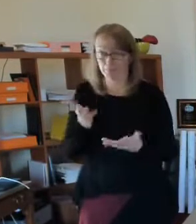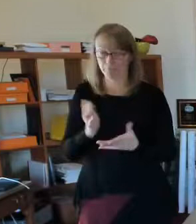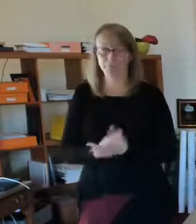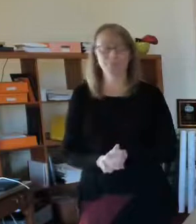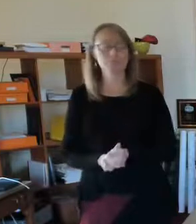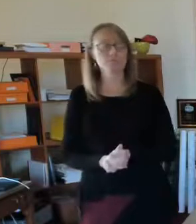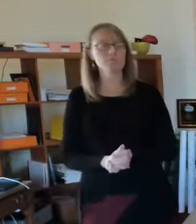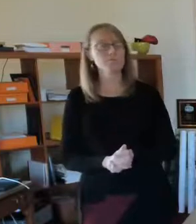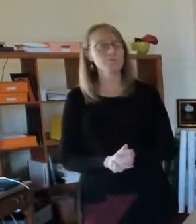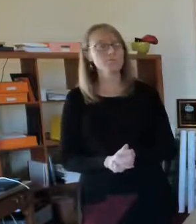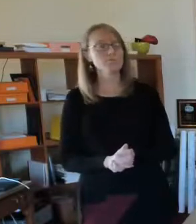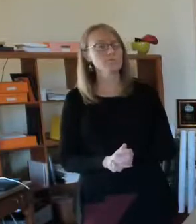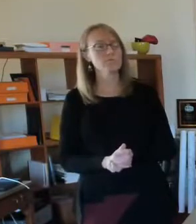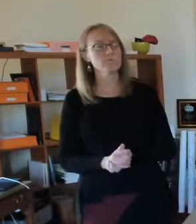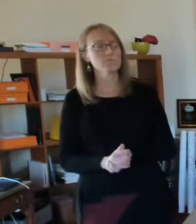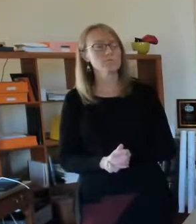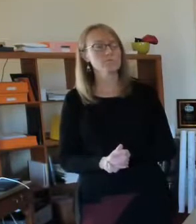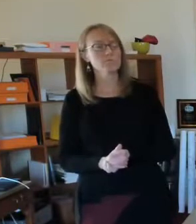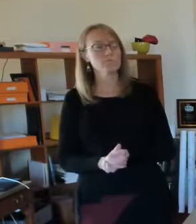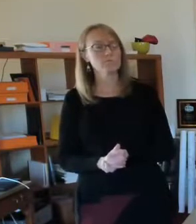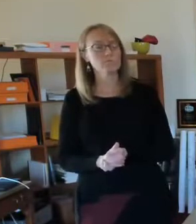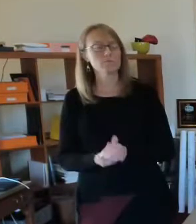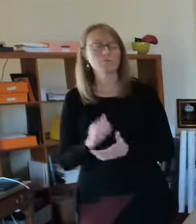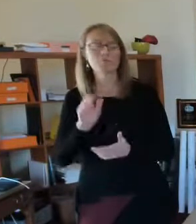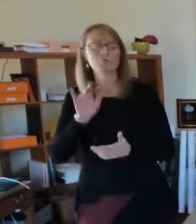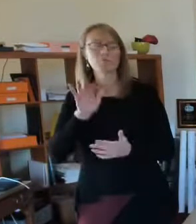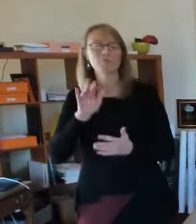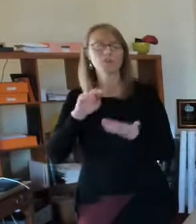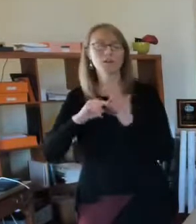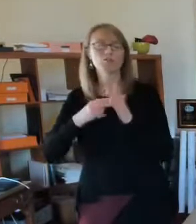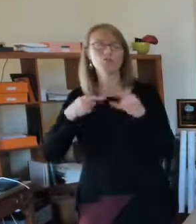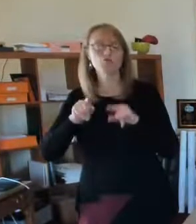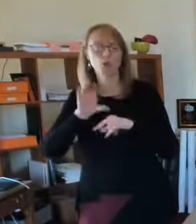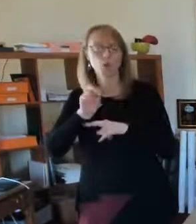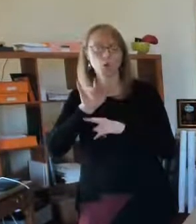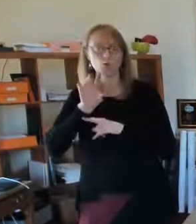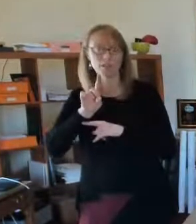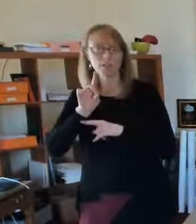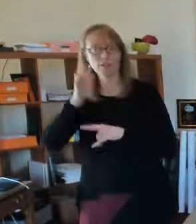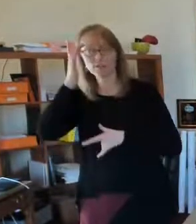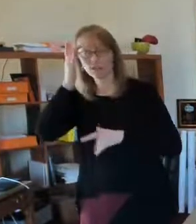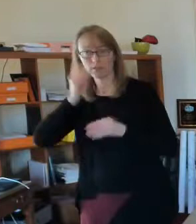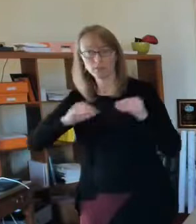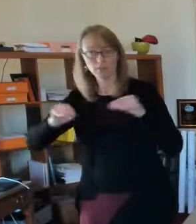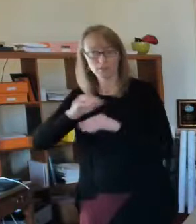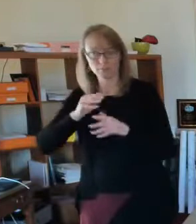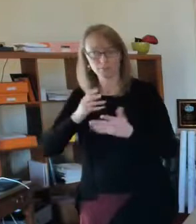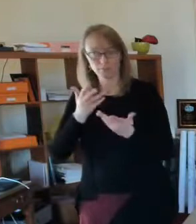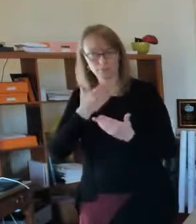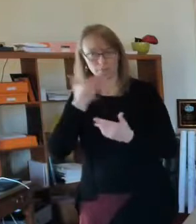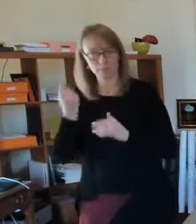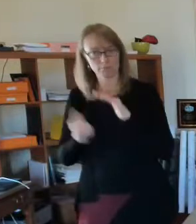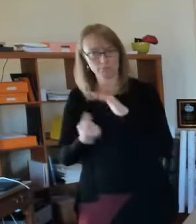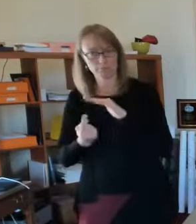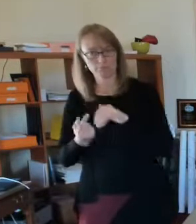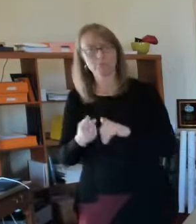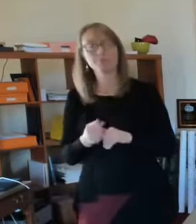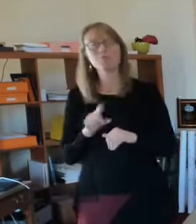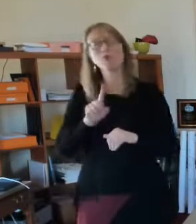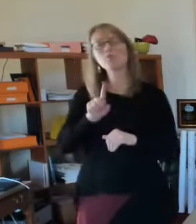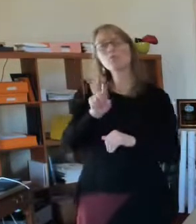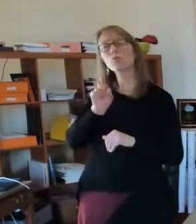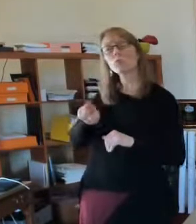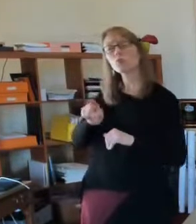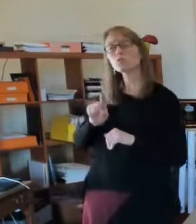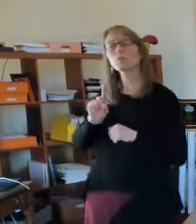in the exurbs and rural areas of the bi-state region, St. Charles, Franklin, Jefferson counties. Are you and Dr. Page in conversation with